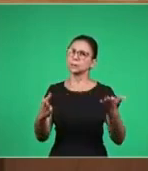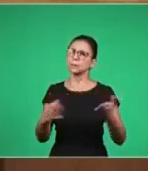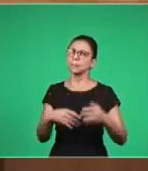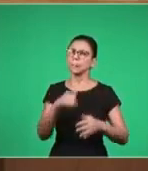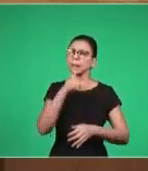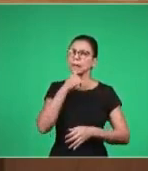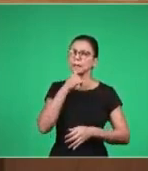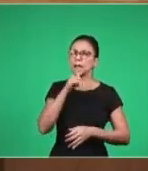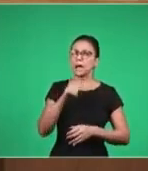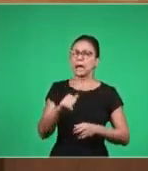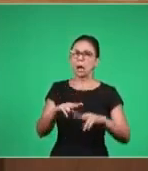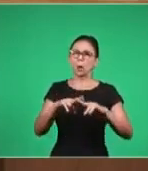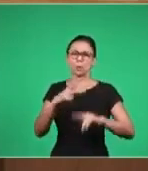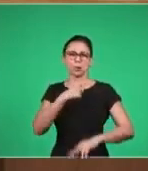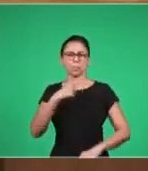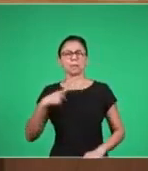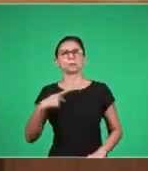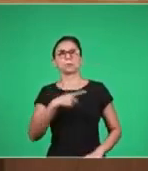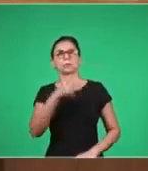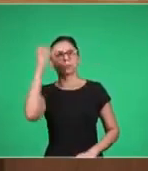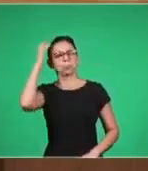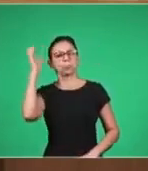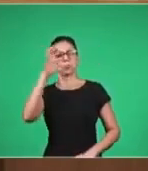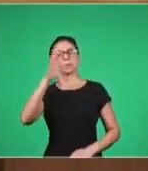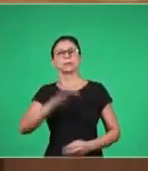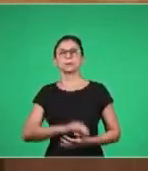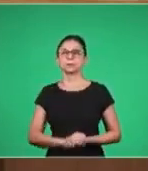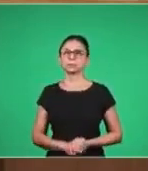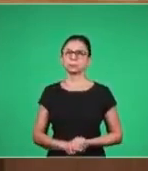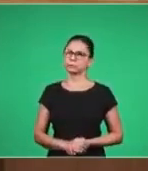that informations that we have to give to churches.